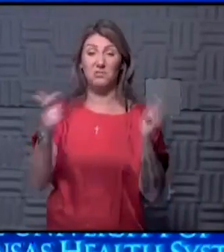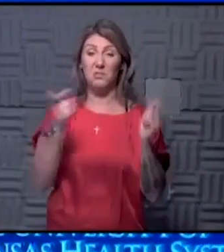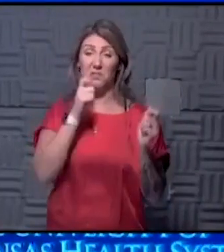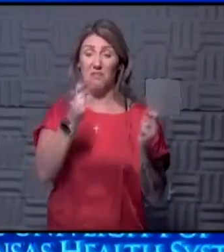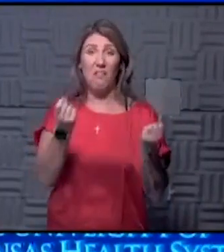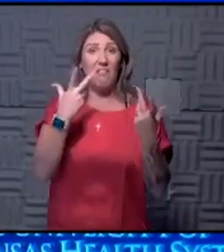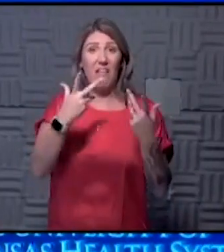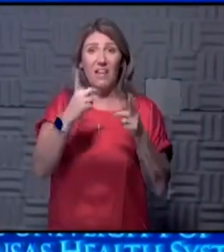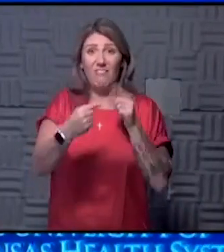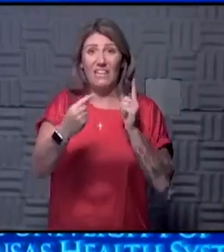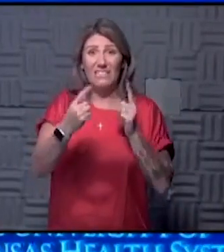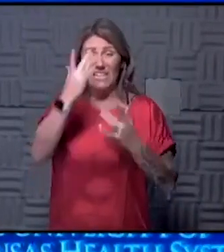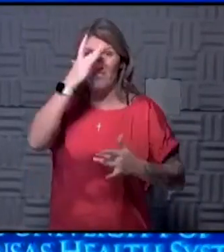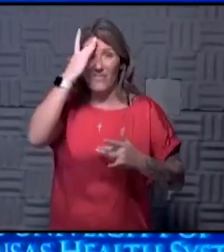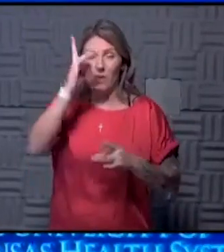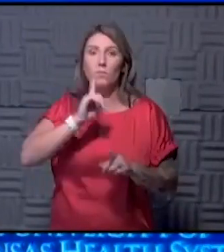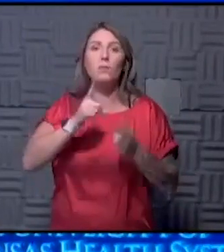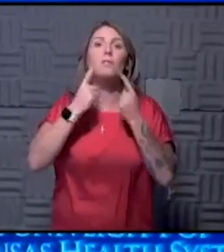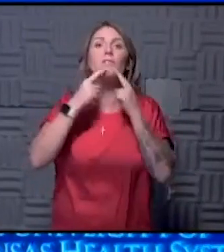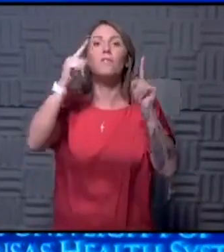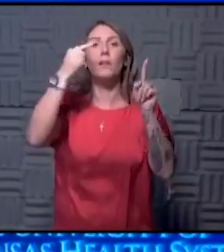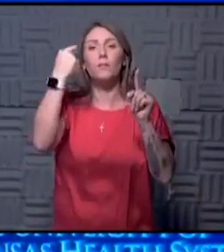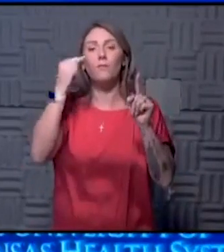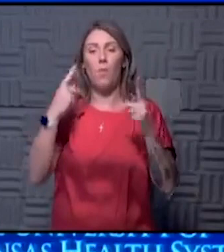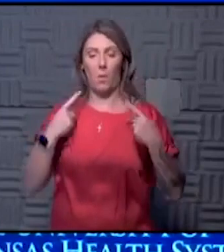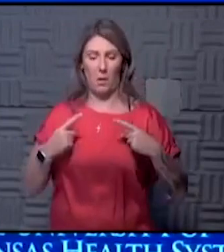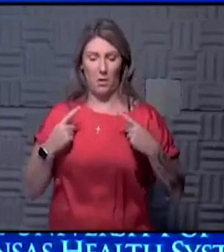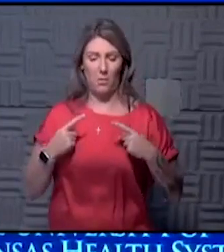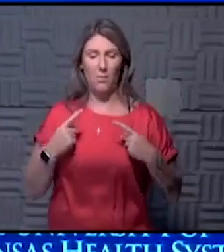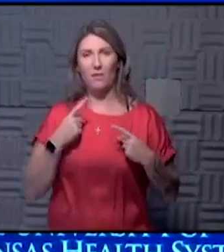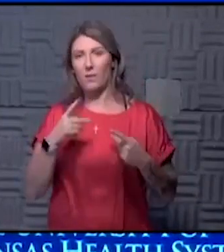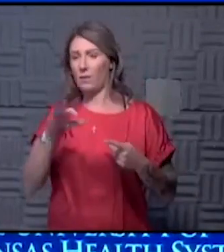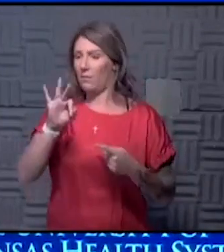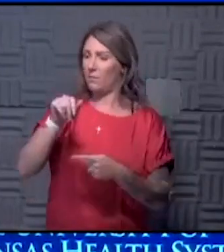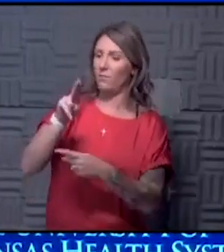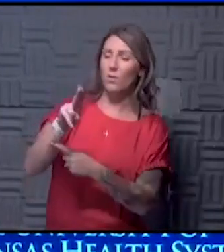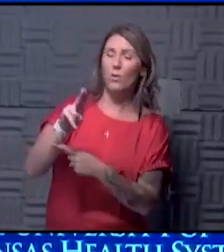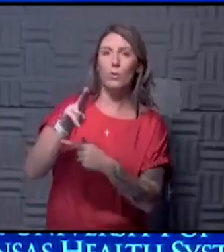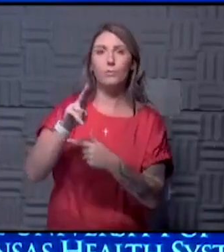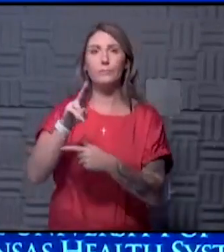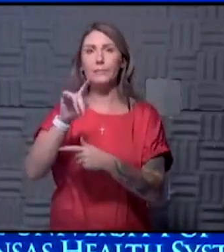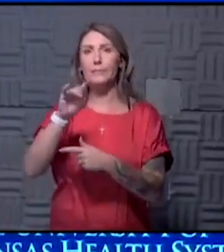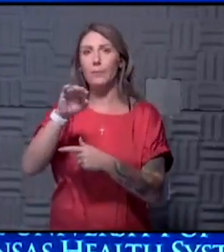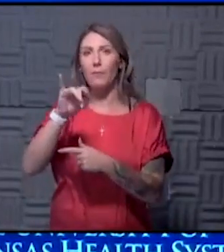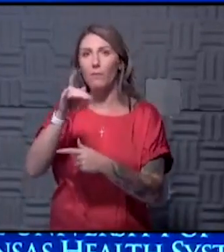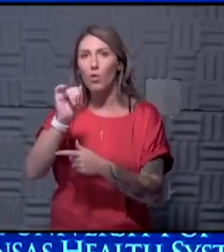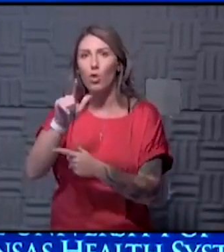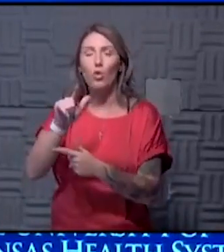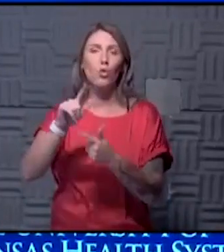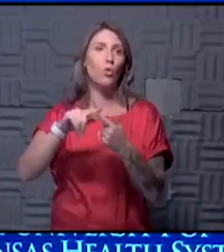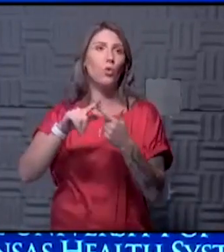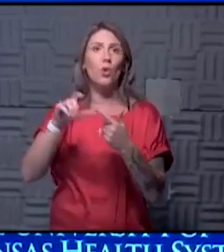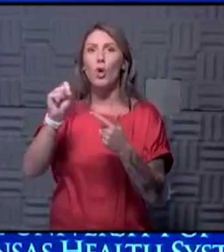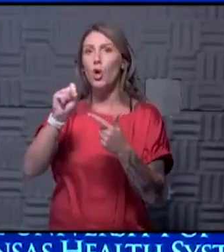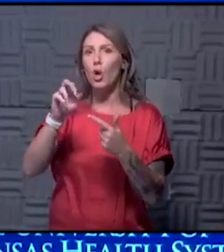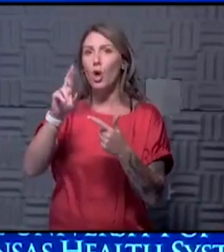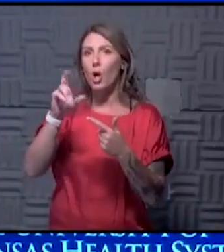antivirals that are truly effective for pneumonia per se. Influenza, Tamiflu, RSV, there's some therapy you can have, but most viruses